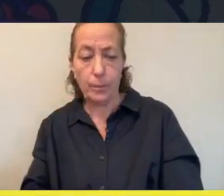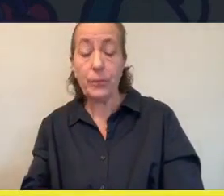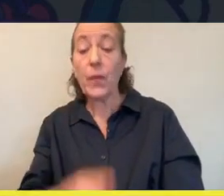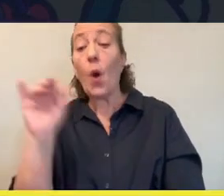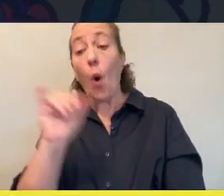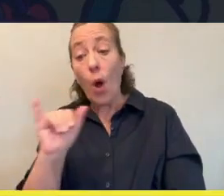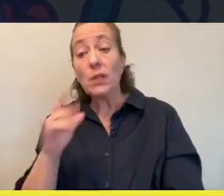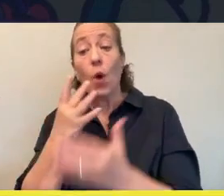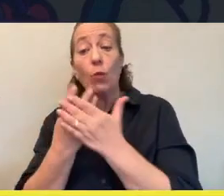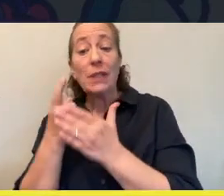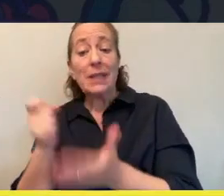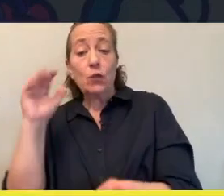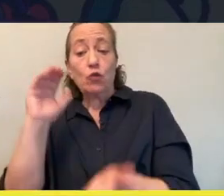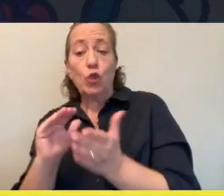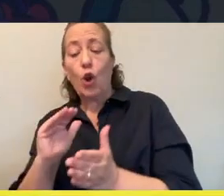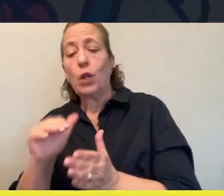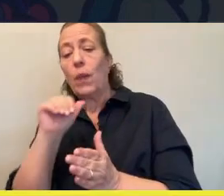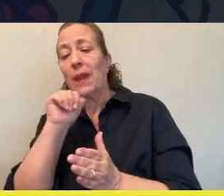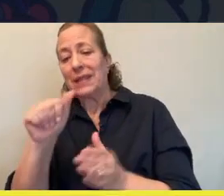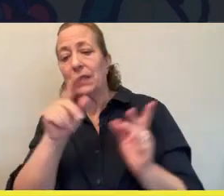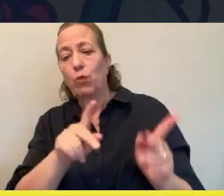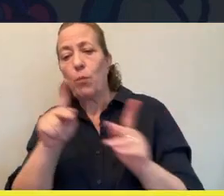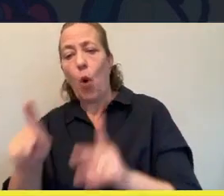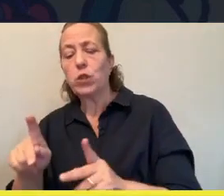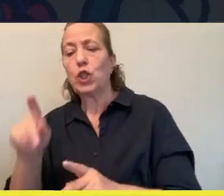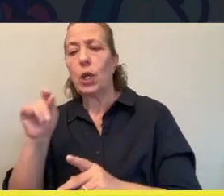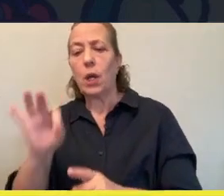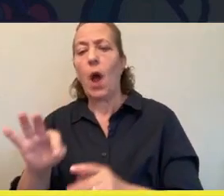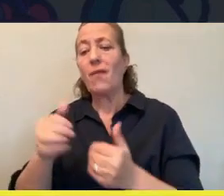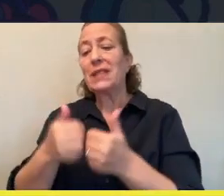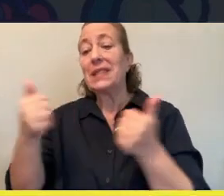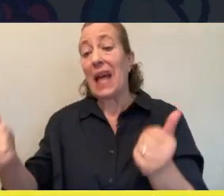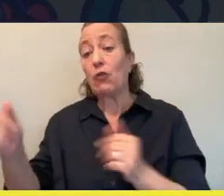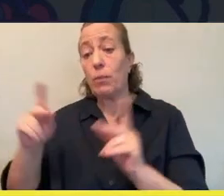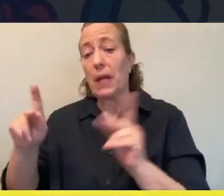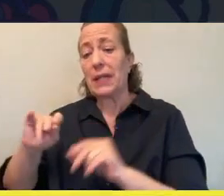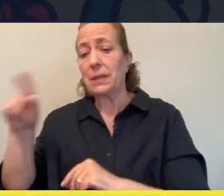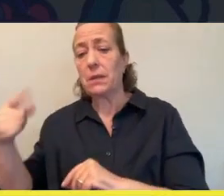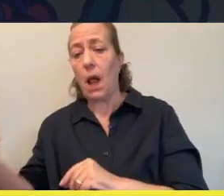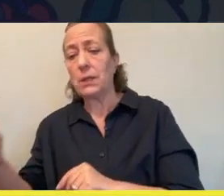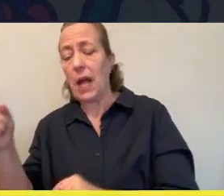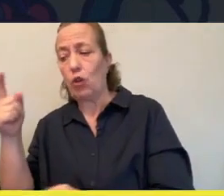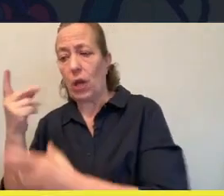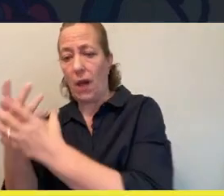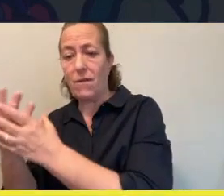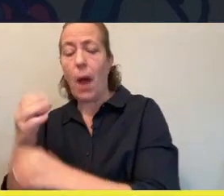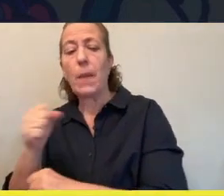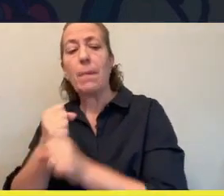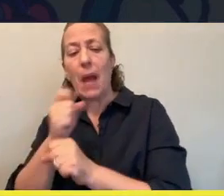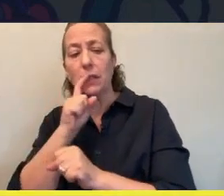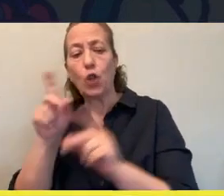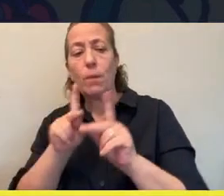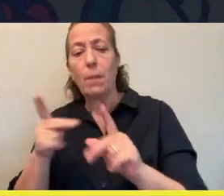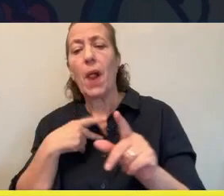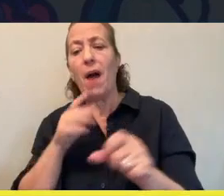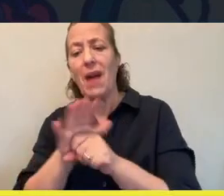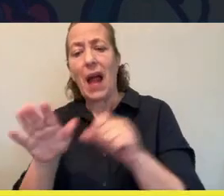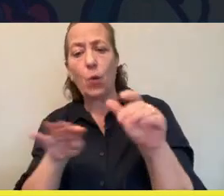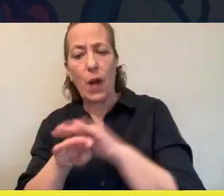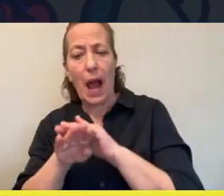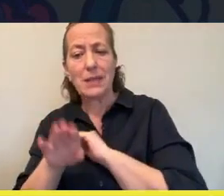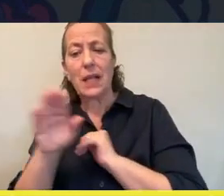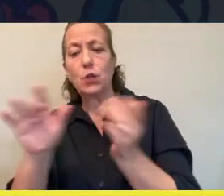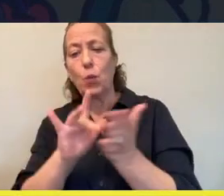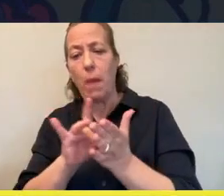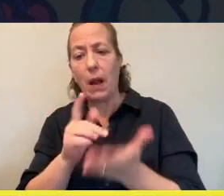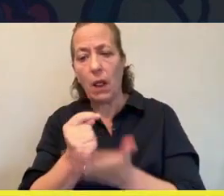the disproportionate segregation of disabled people in solitary confinement and ensure that people have adequate access to medical therapies, mobility